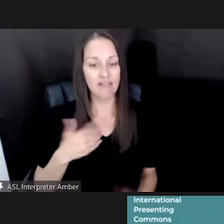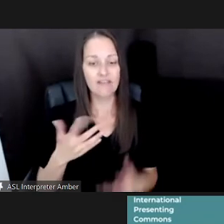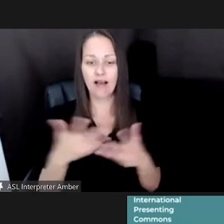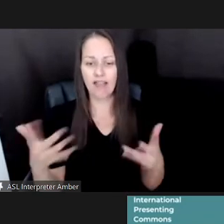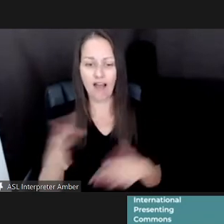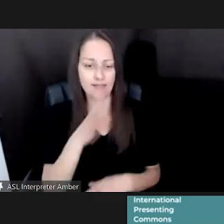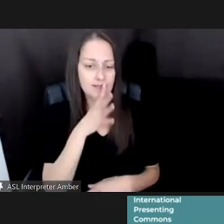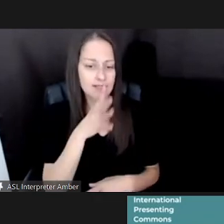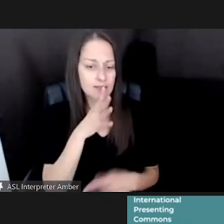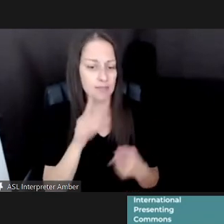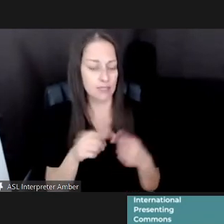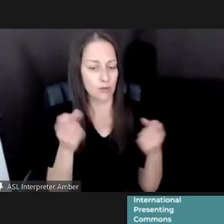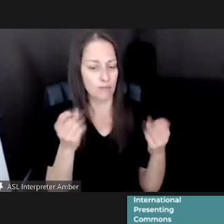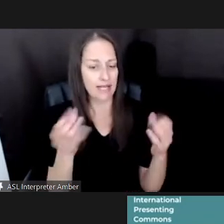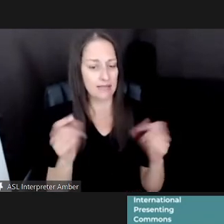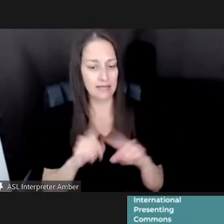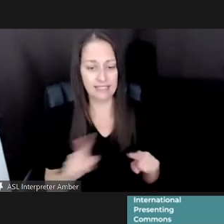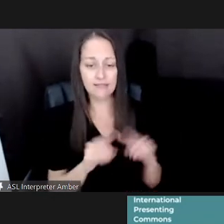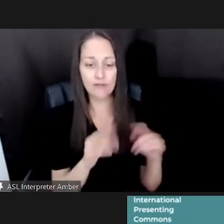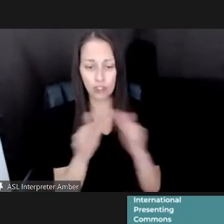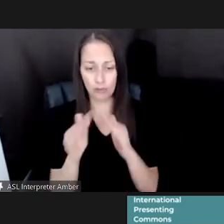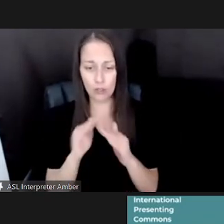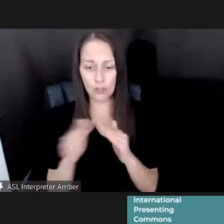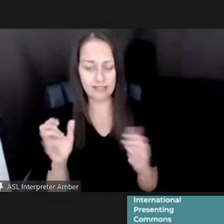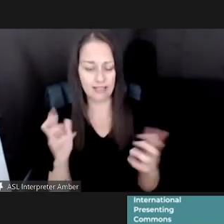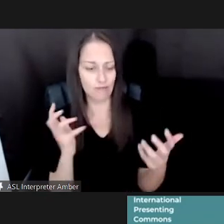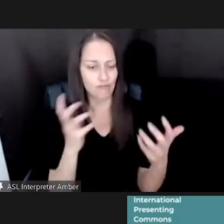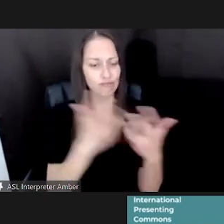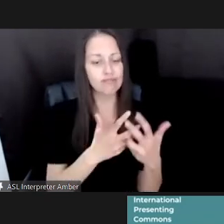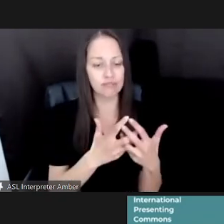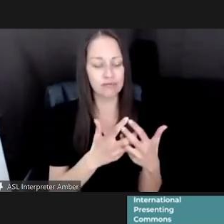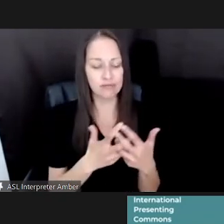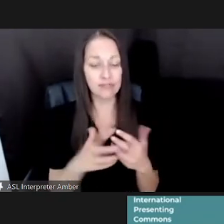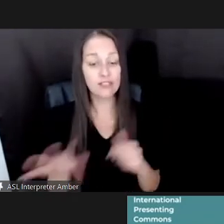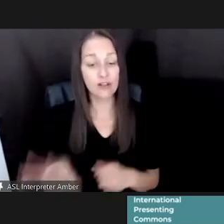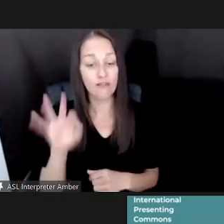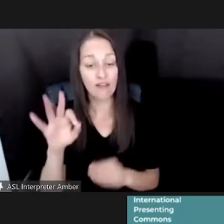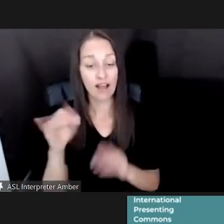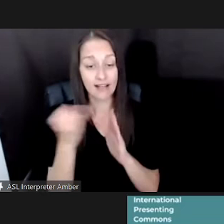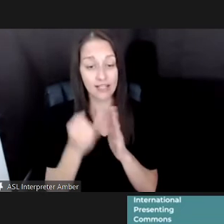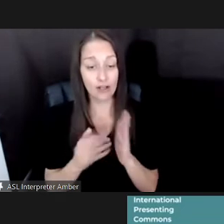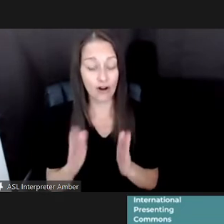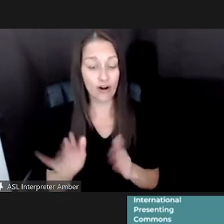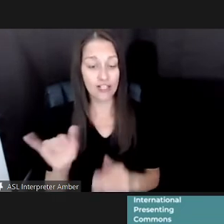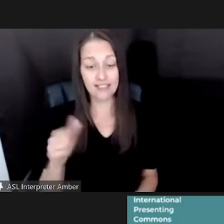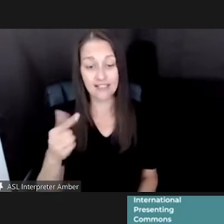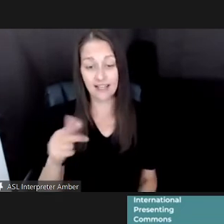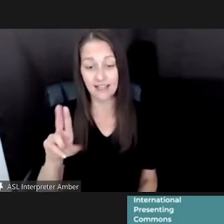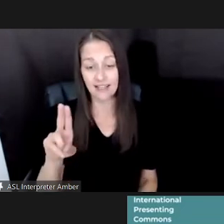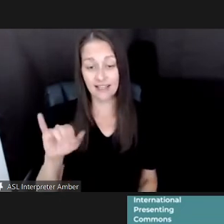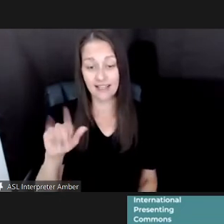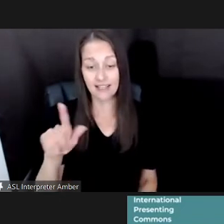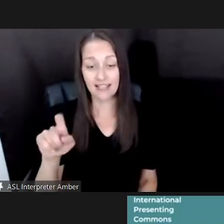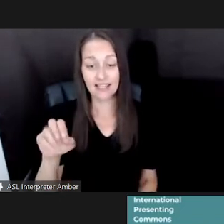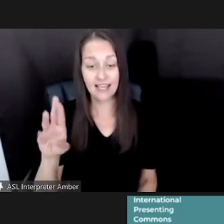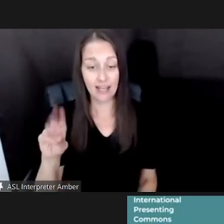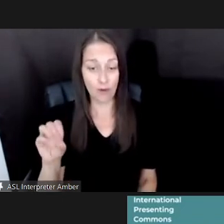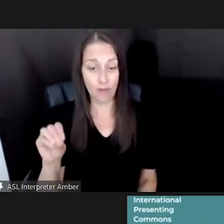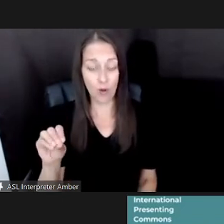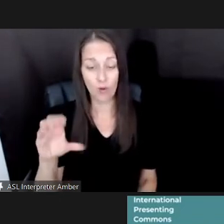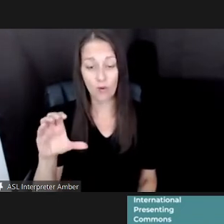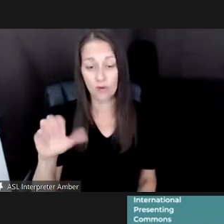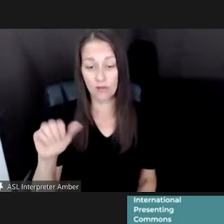communities within my community. Mm-hmm. So finding an artist such as Guillermo Calderon, who both Mark and I have worked